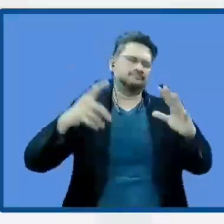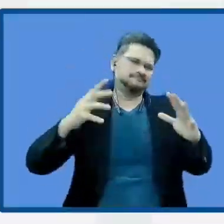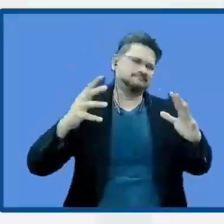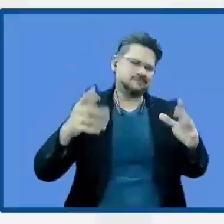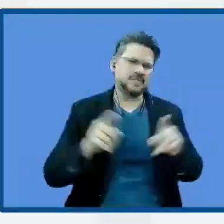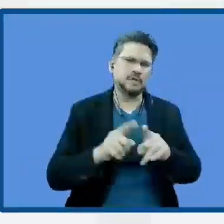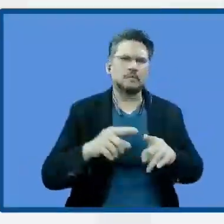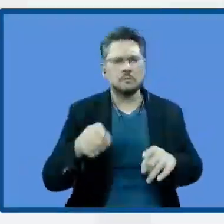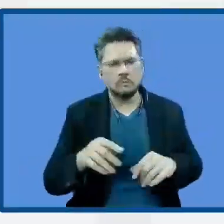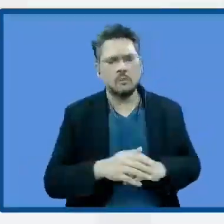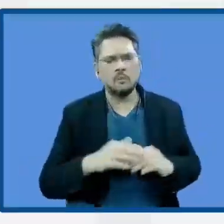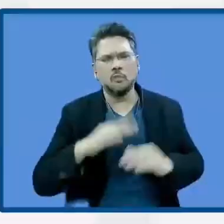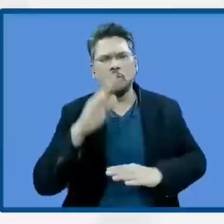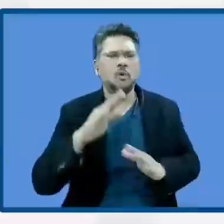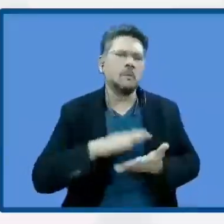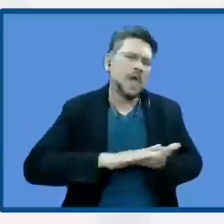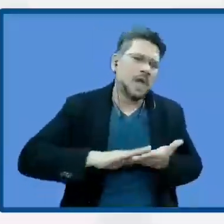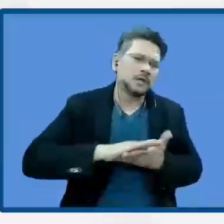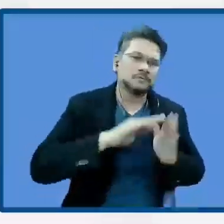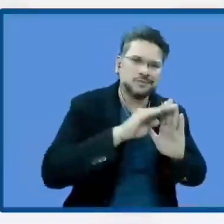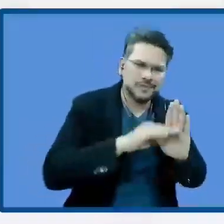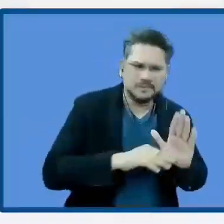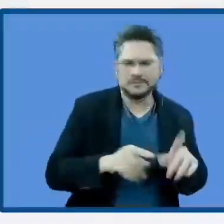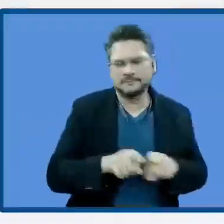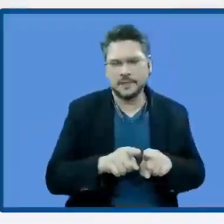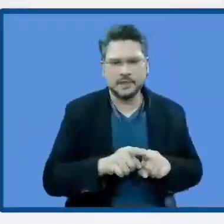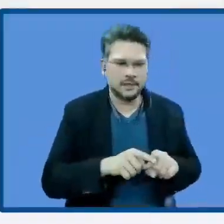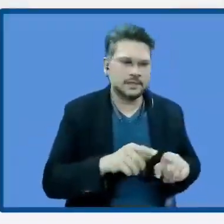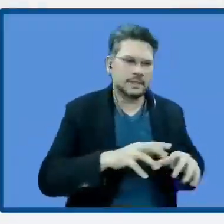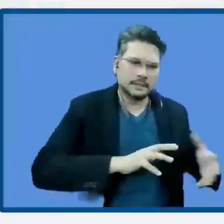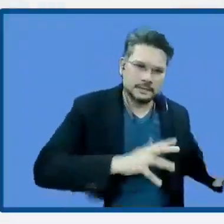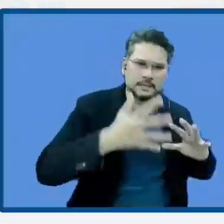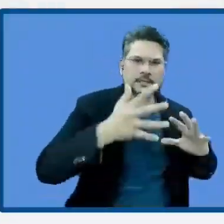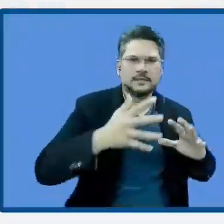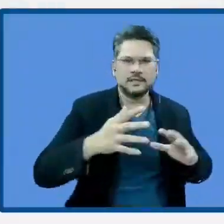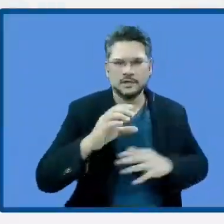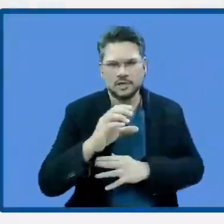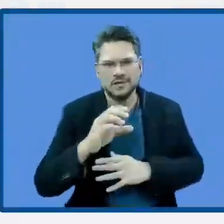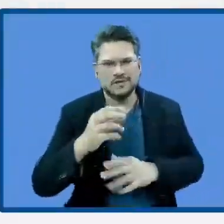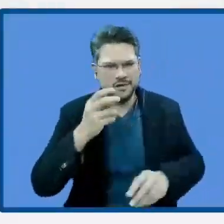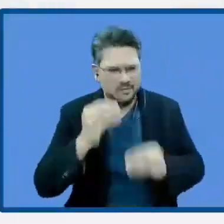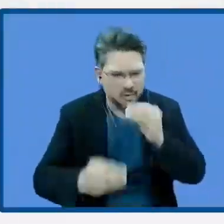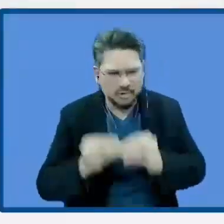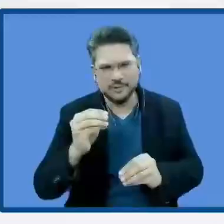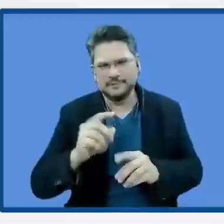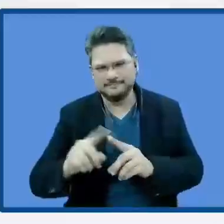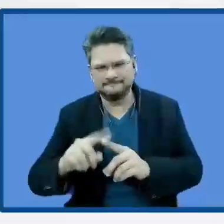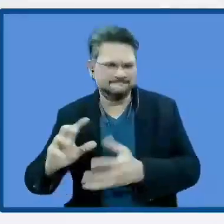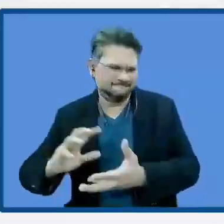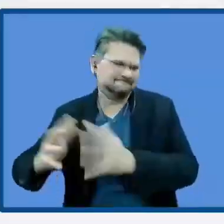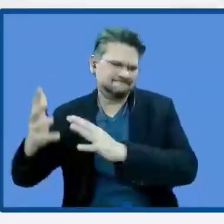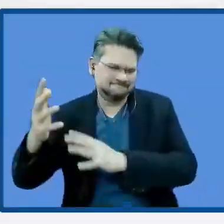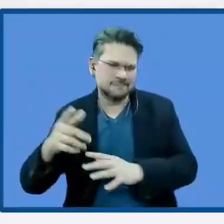the disasters, the crises, and the catastrophes do not represent the fracture with